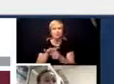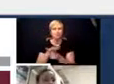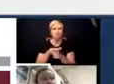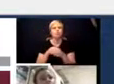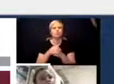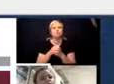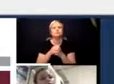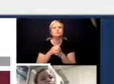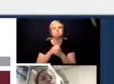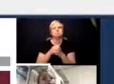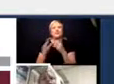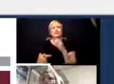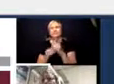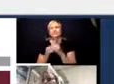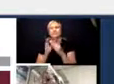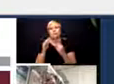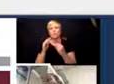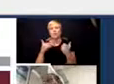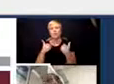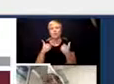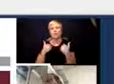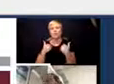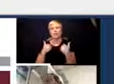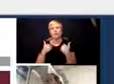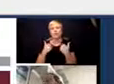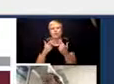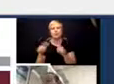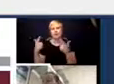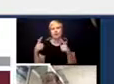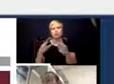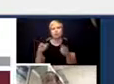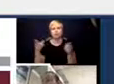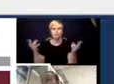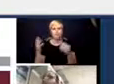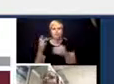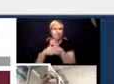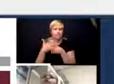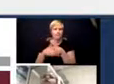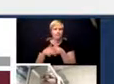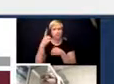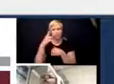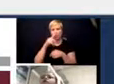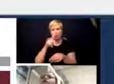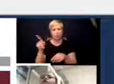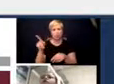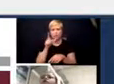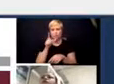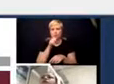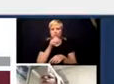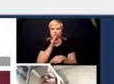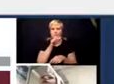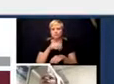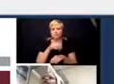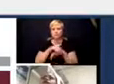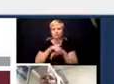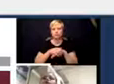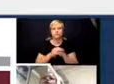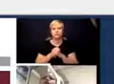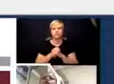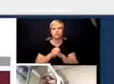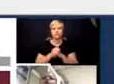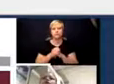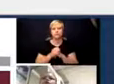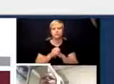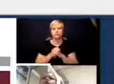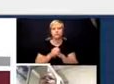And additionally, we'll have language resources available for those who are not fluent in English. We also